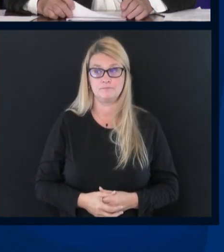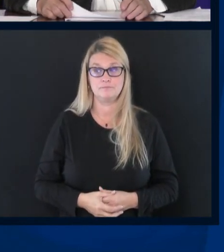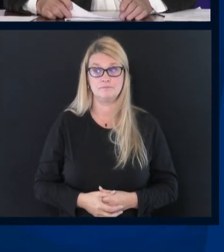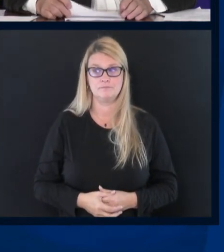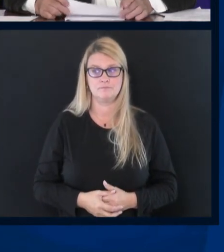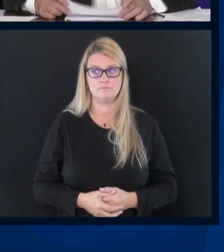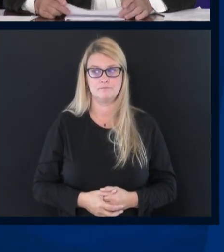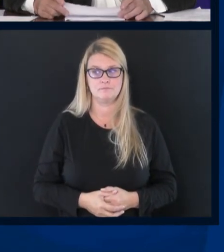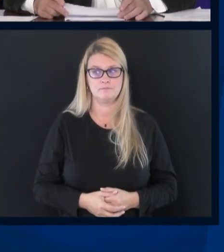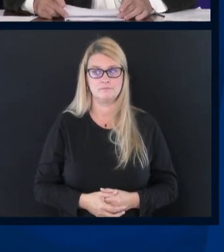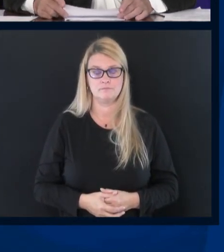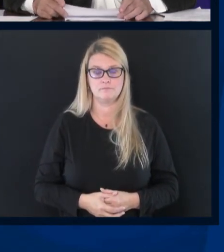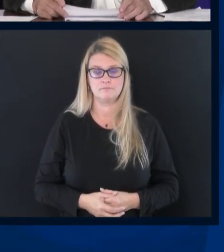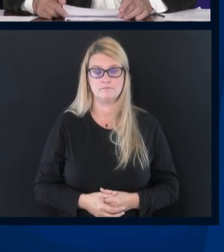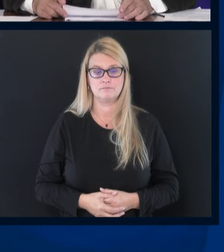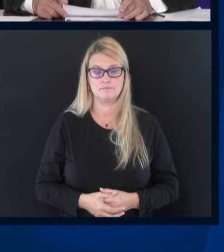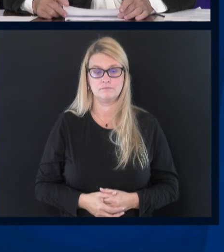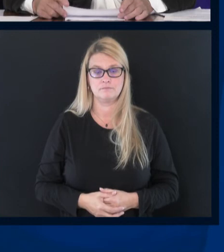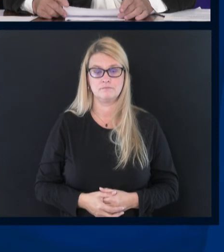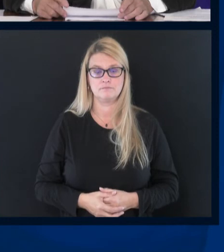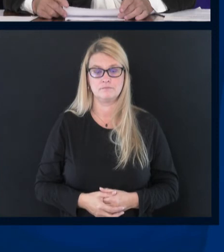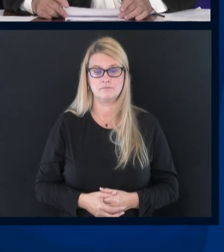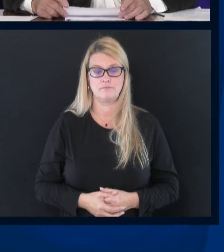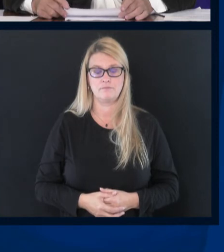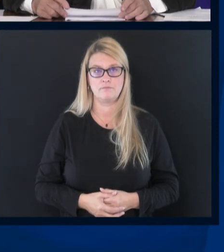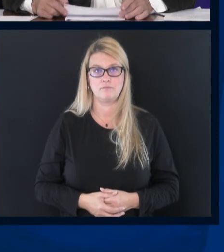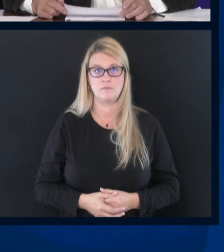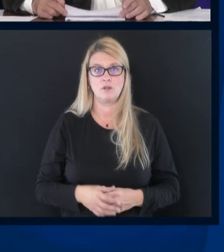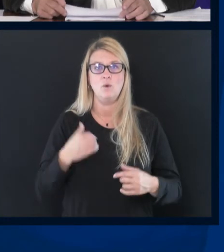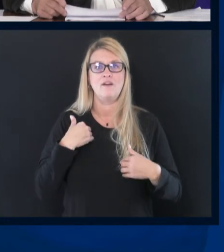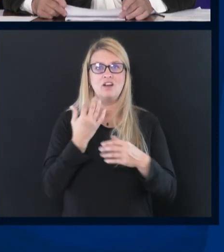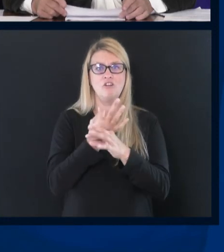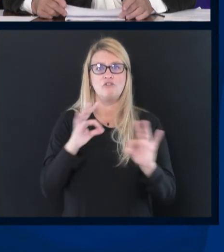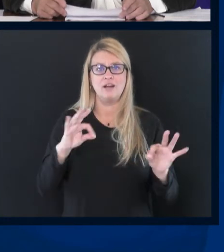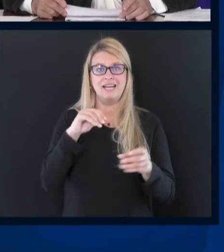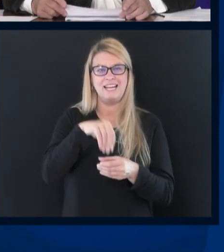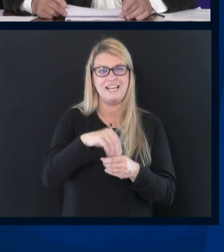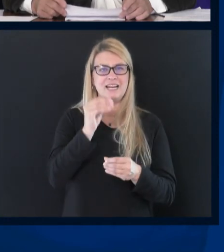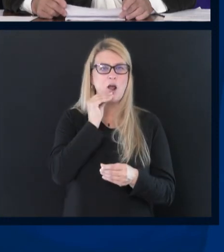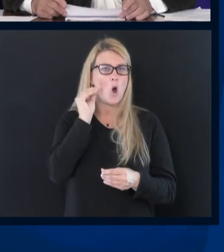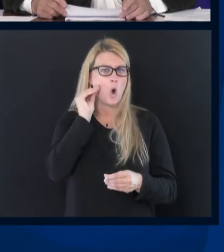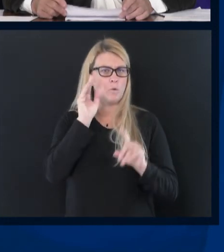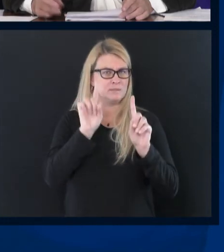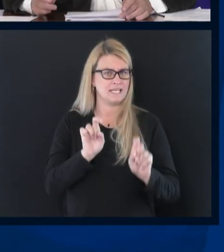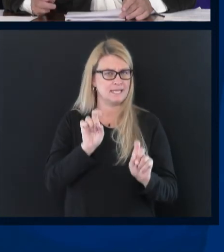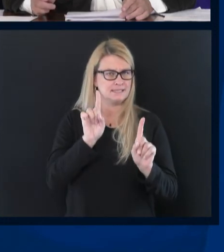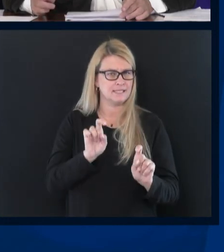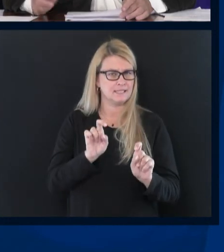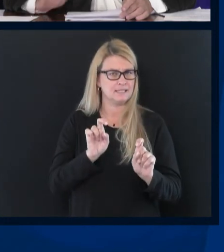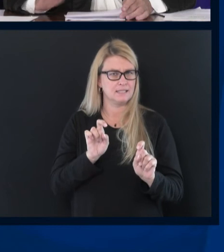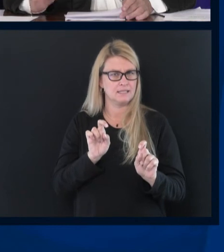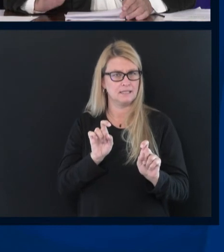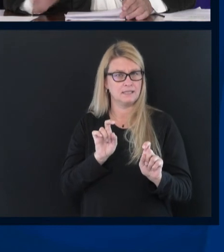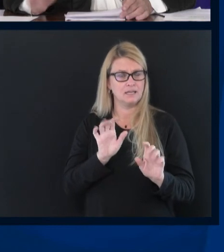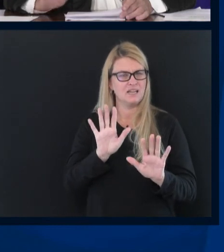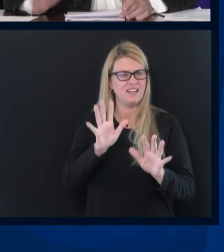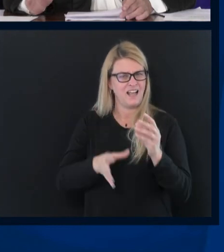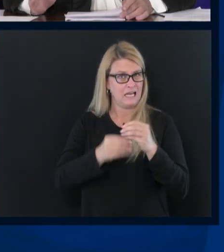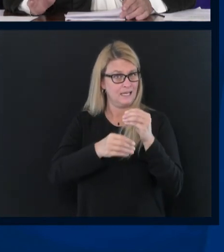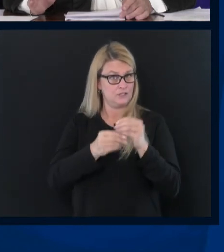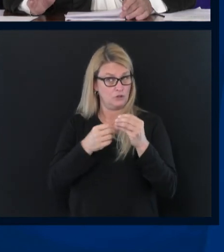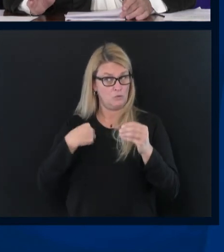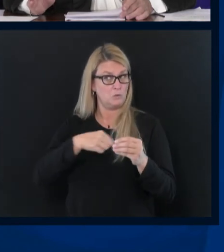We've got an announcement today about free in-home testing. This is in addition to all the free testing that